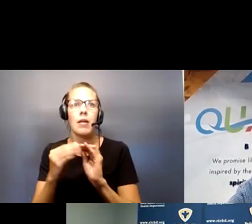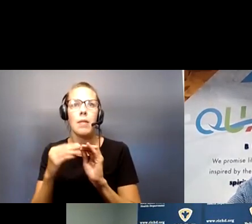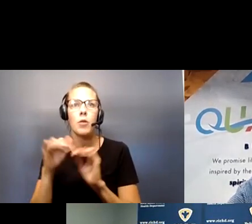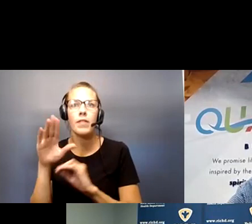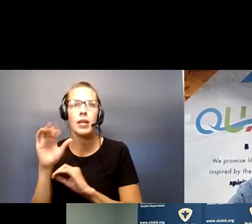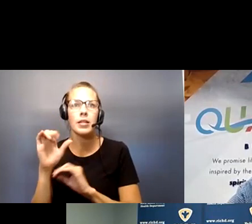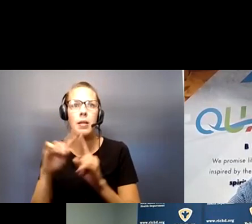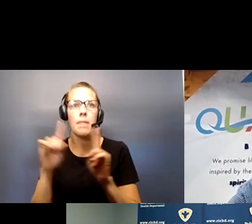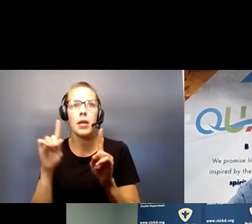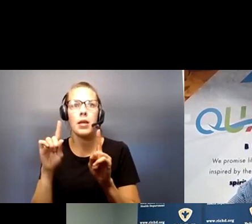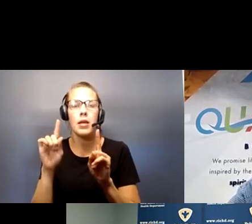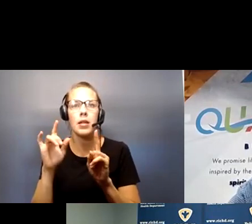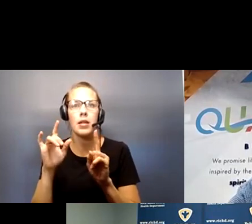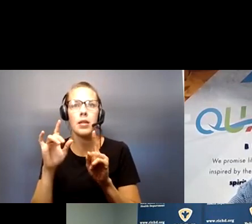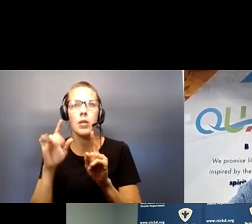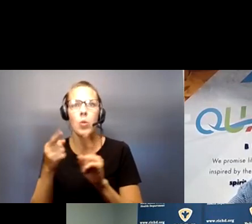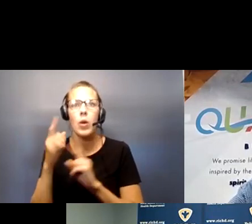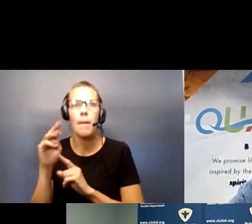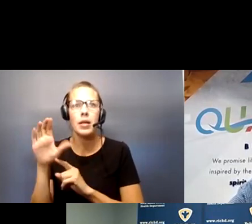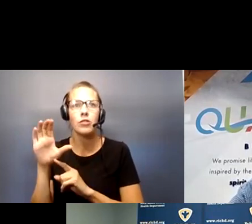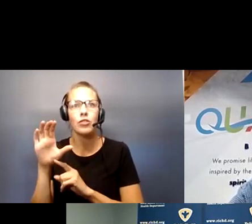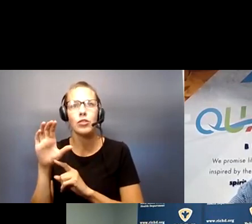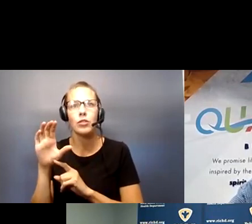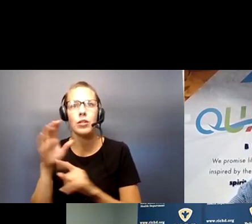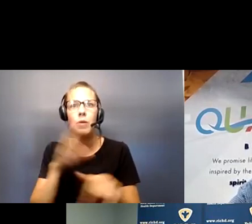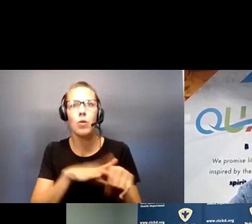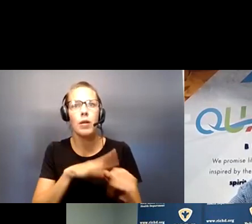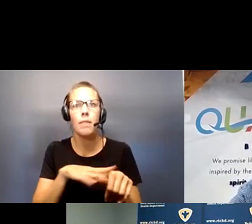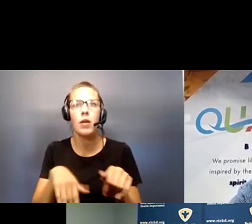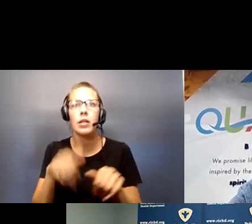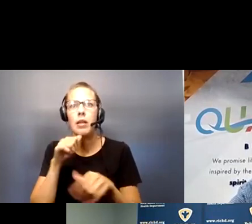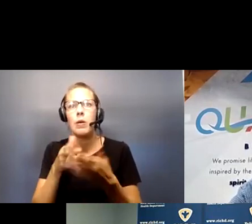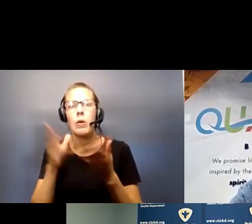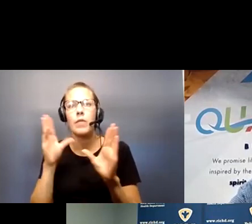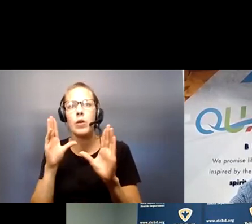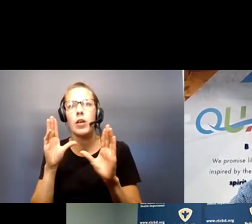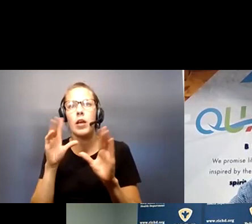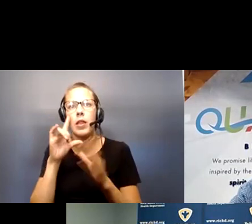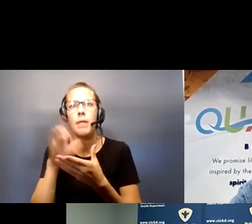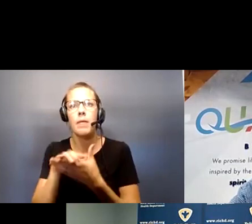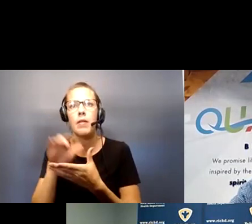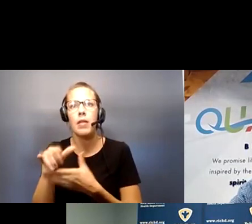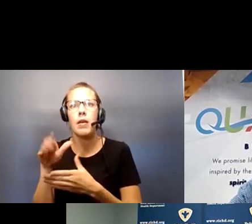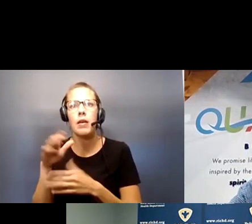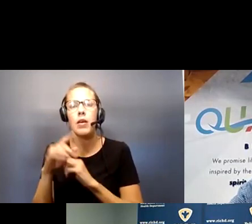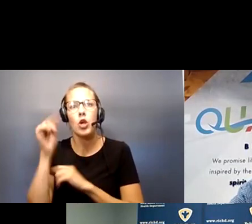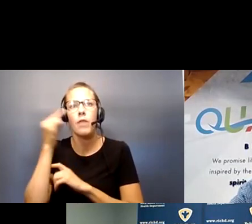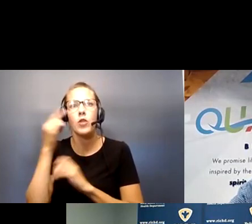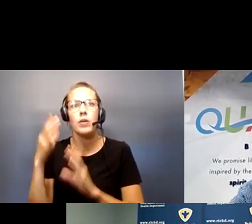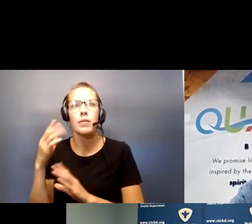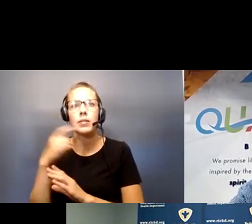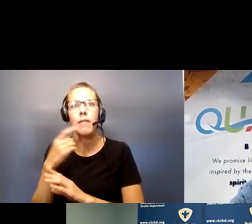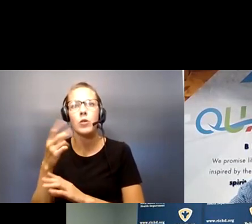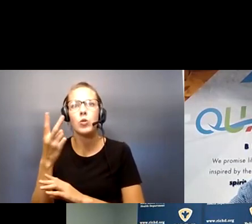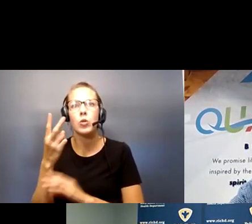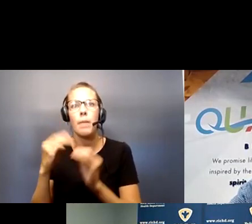cases. That one metric was putting us into a warning, but not overall. I believe that the governor said if you have 2 or